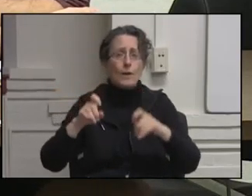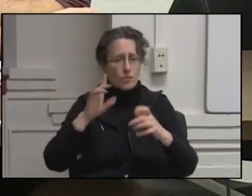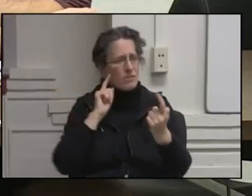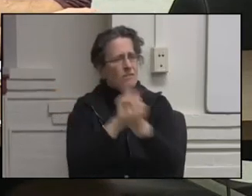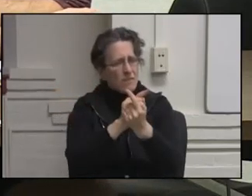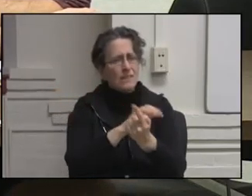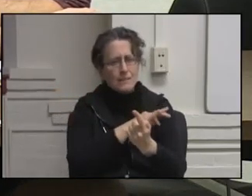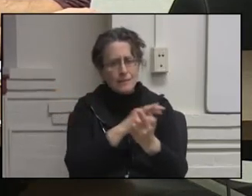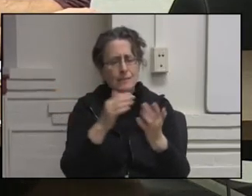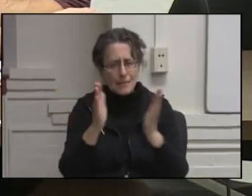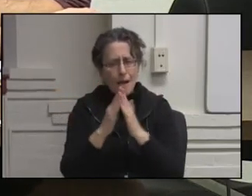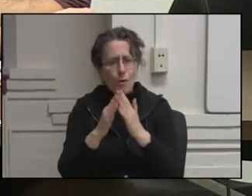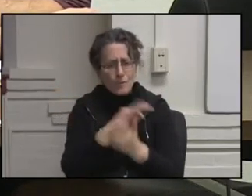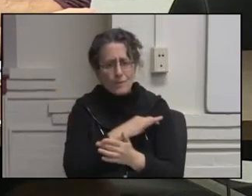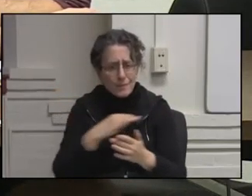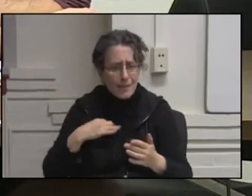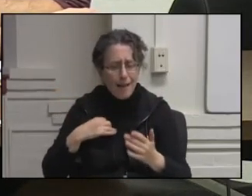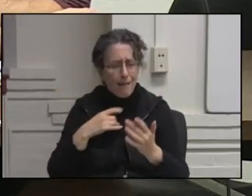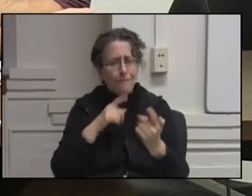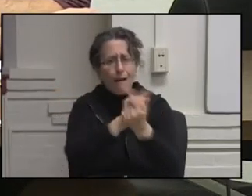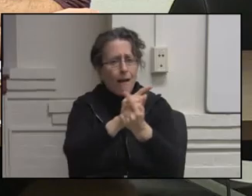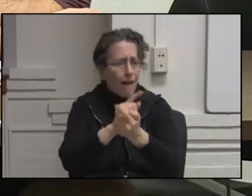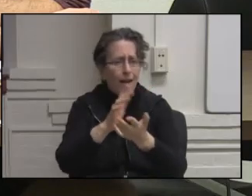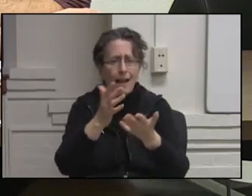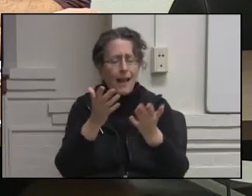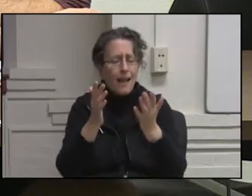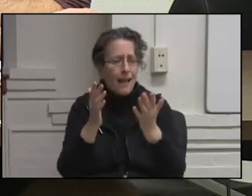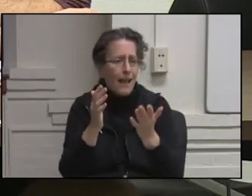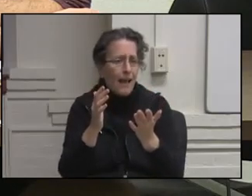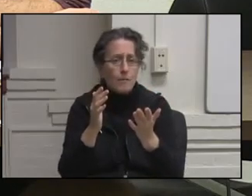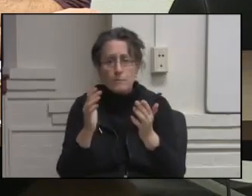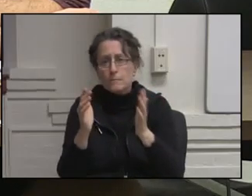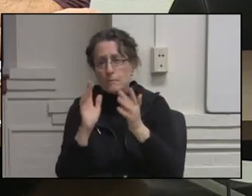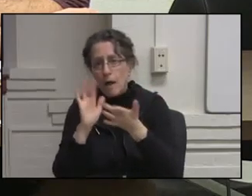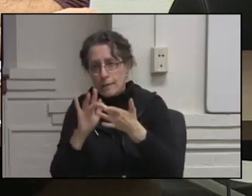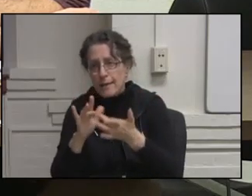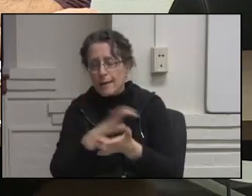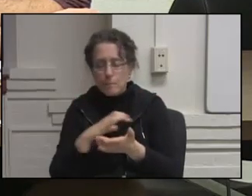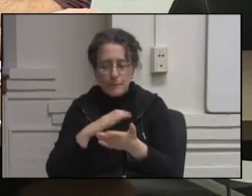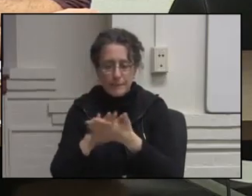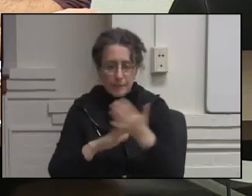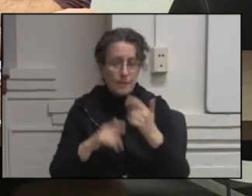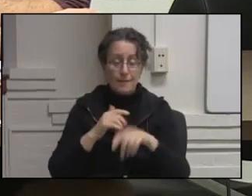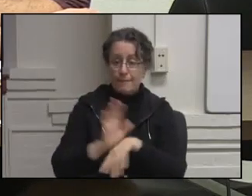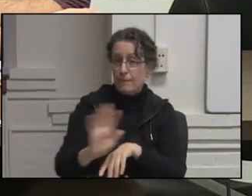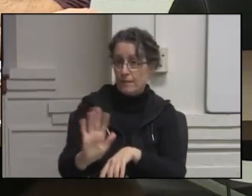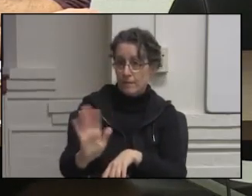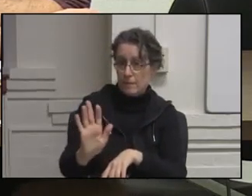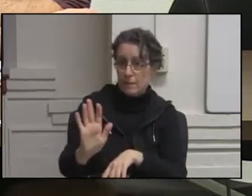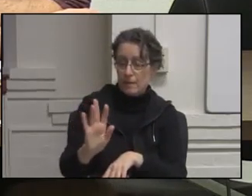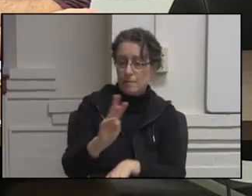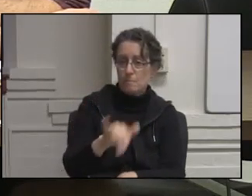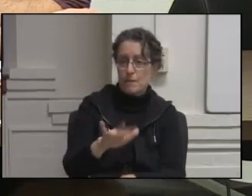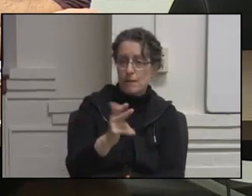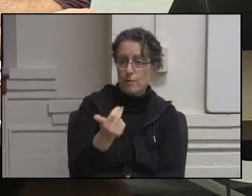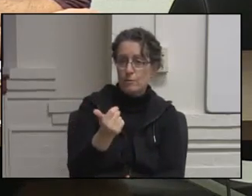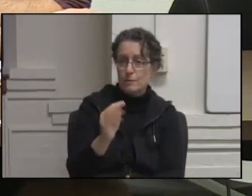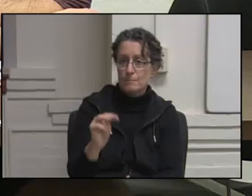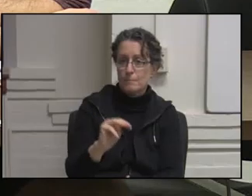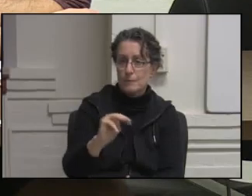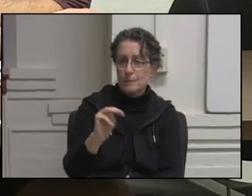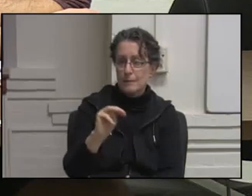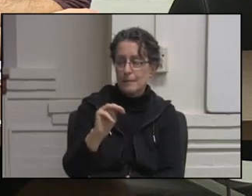only way in. Great. So. Did you say 5 p.m.? 5 p.m., May 13th, which Monday. Which is a Tuesday, I think,